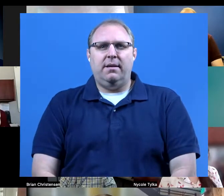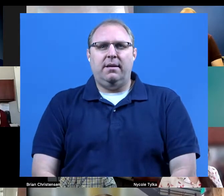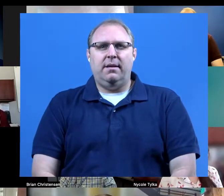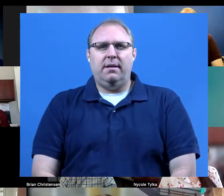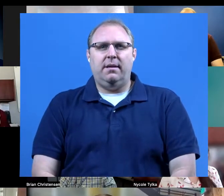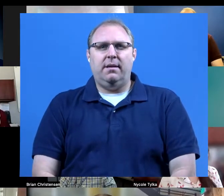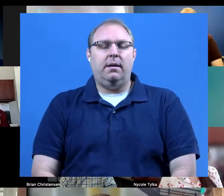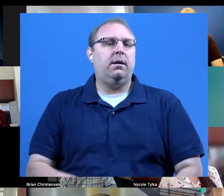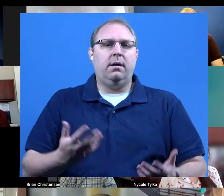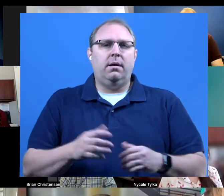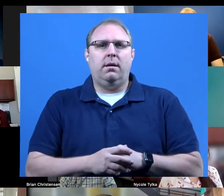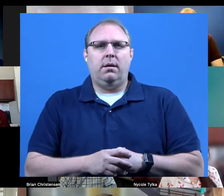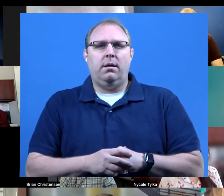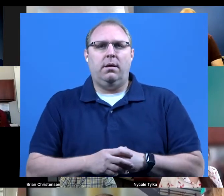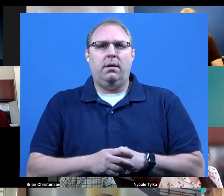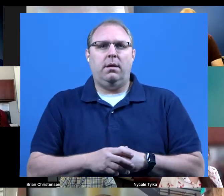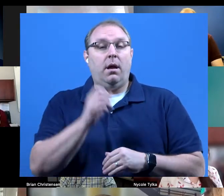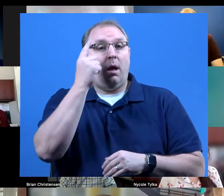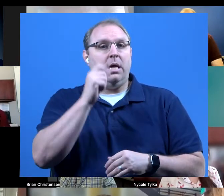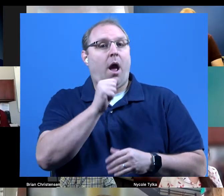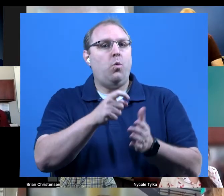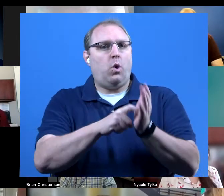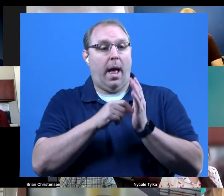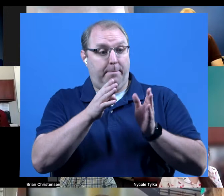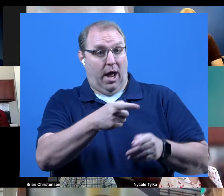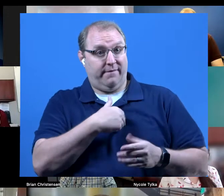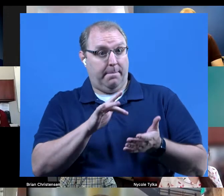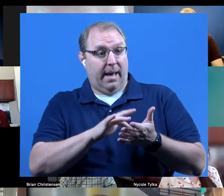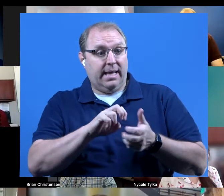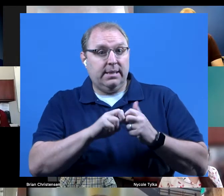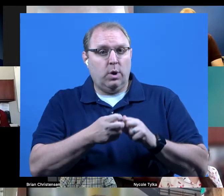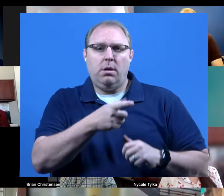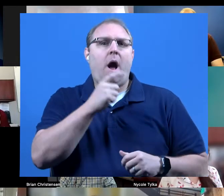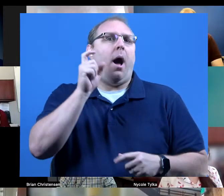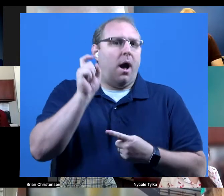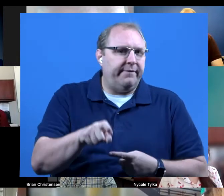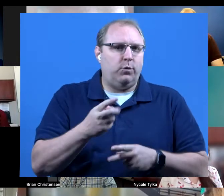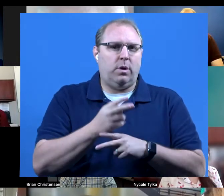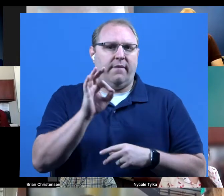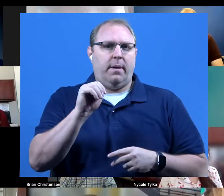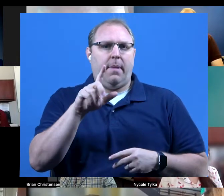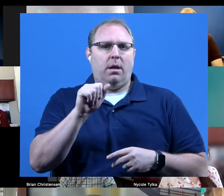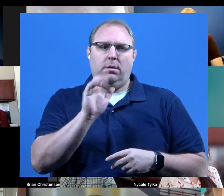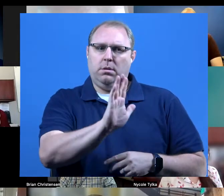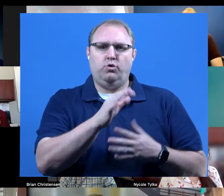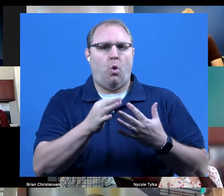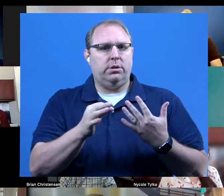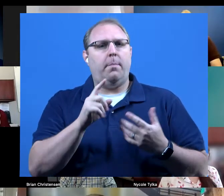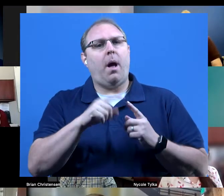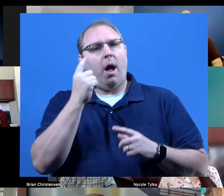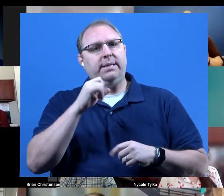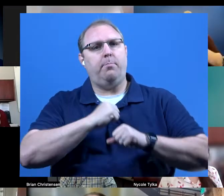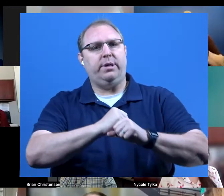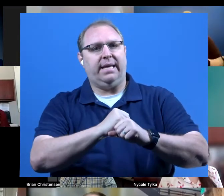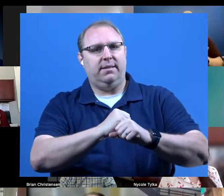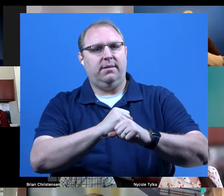Okay. Make an adjustment. What? It's not required that they take FML leave. So this is not a requirement. It's their choice. It's